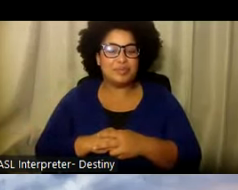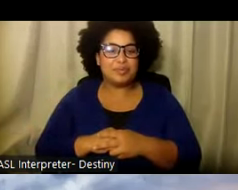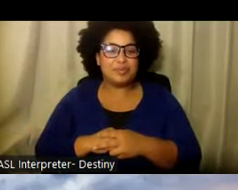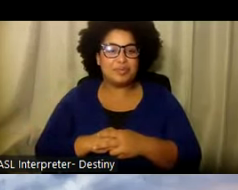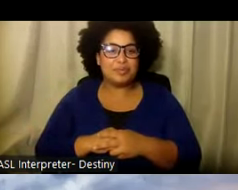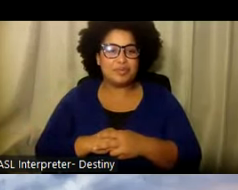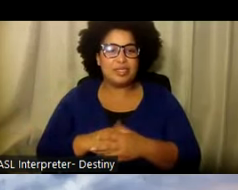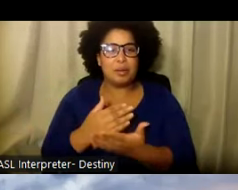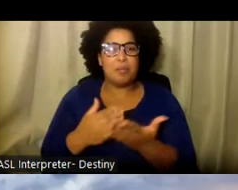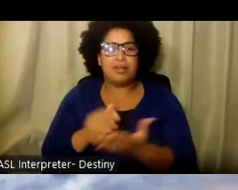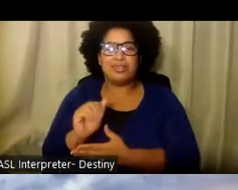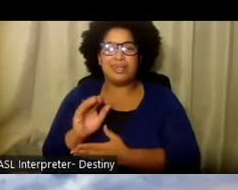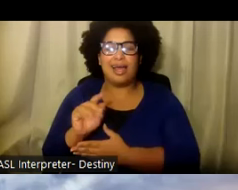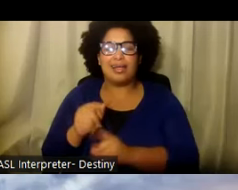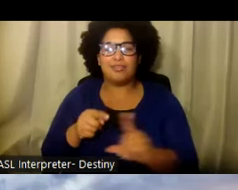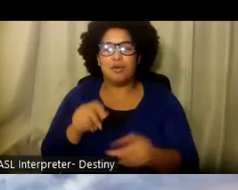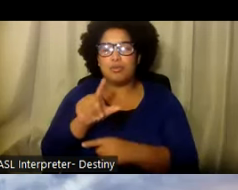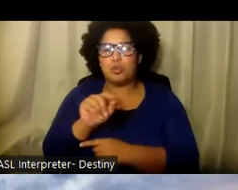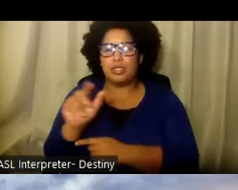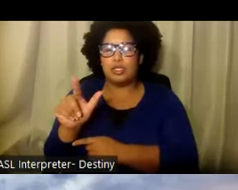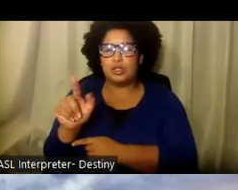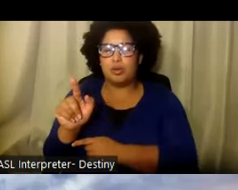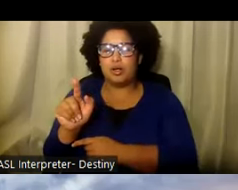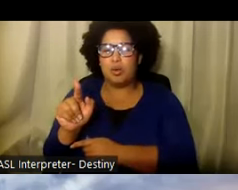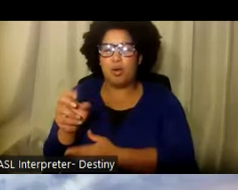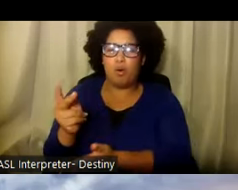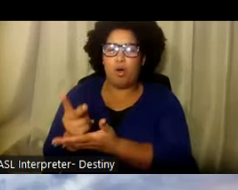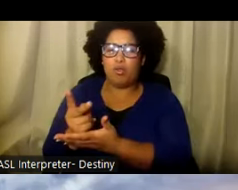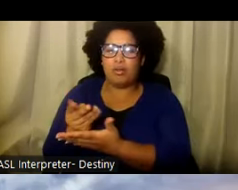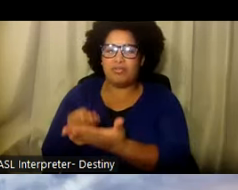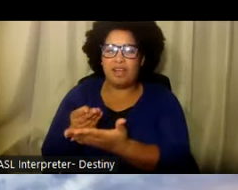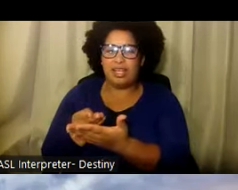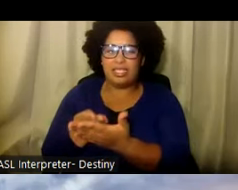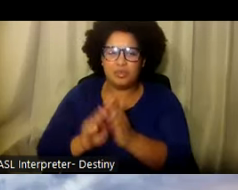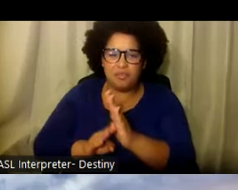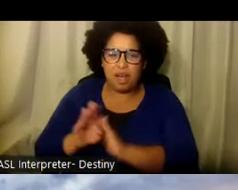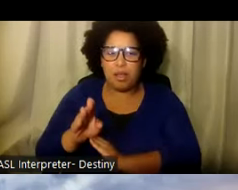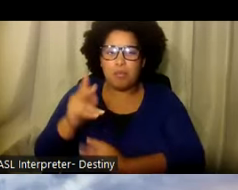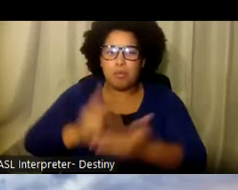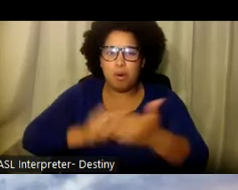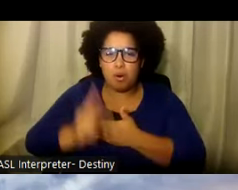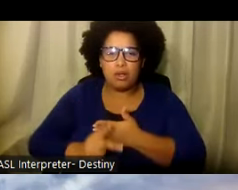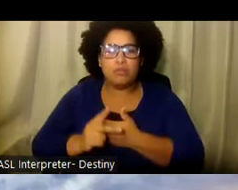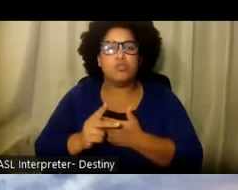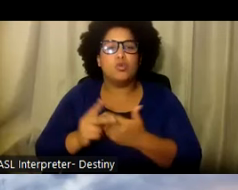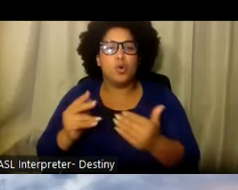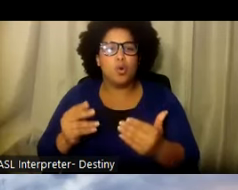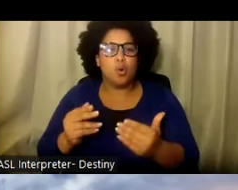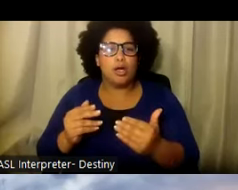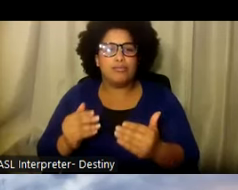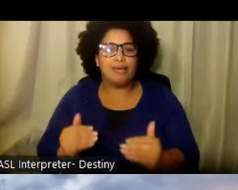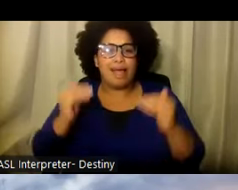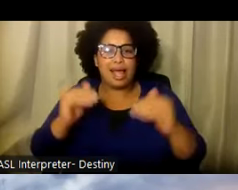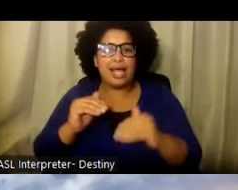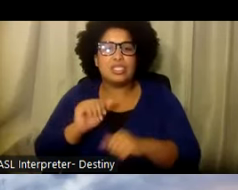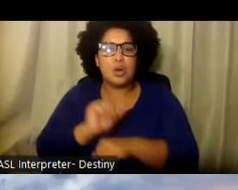The Budget Act of 2021 authorized funding to develop programs to enhance direct service worker wages and also